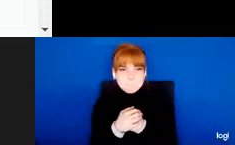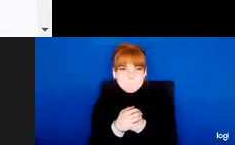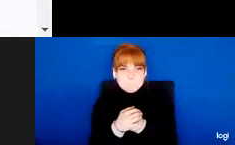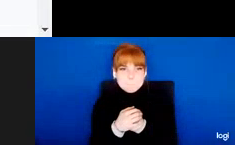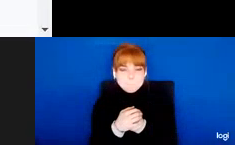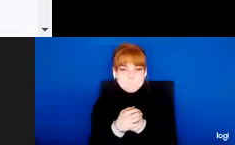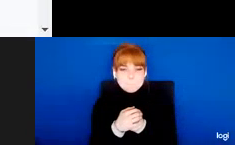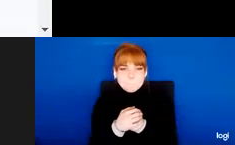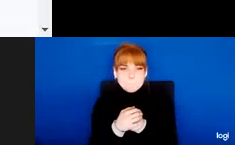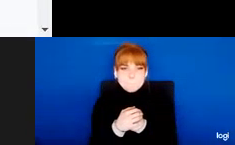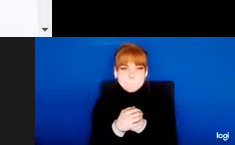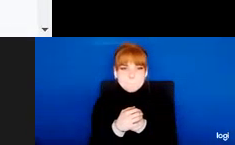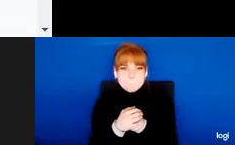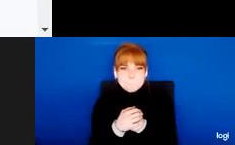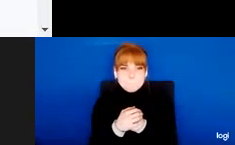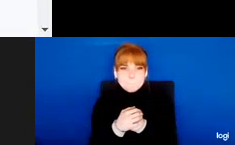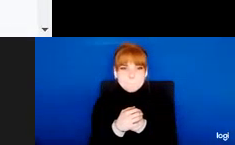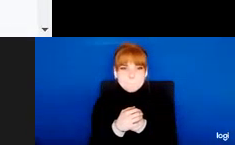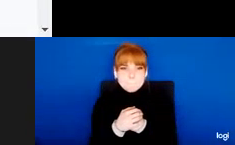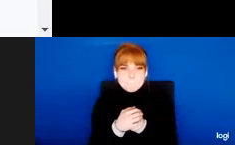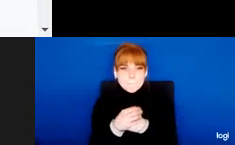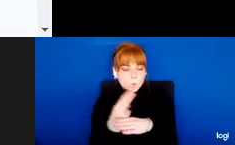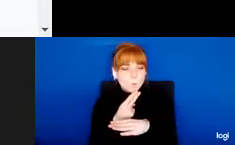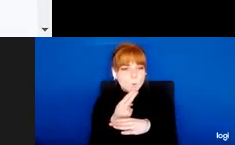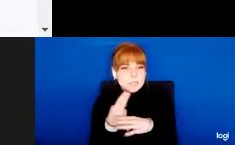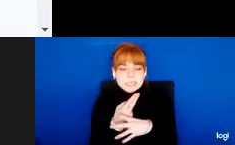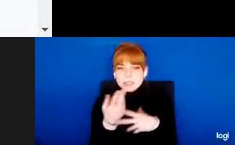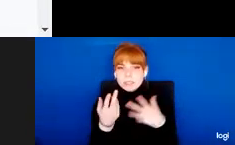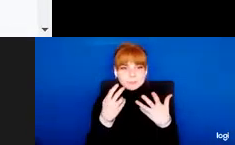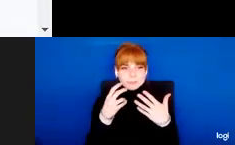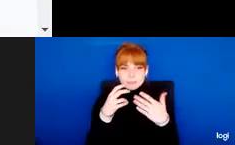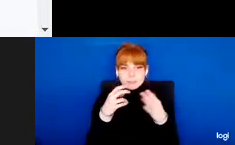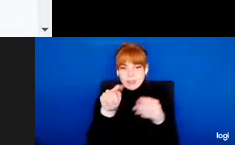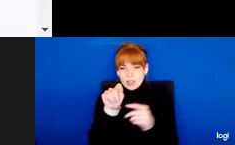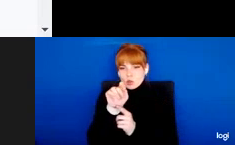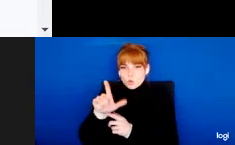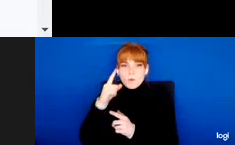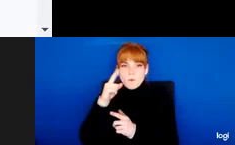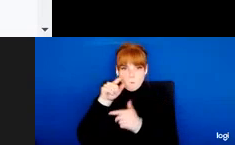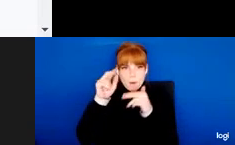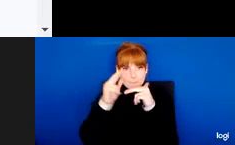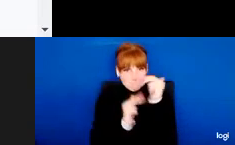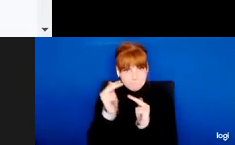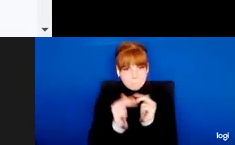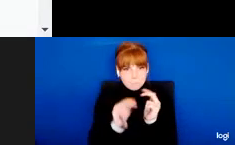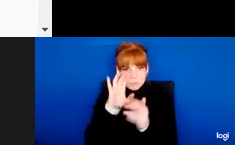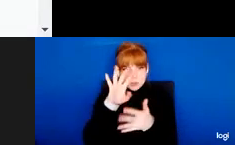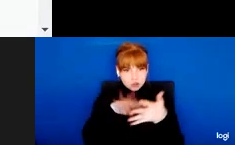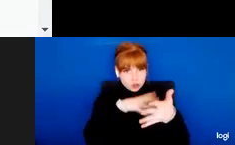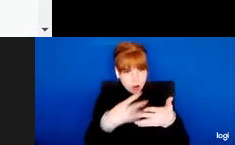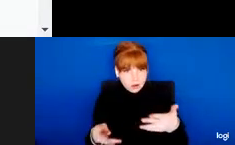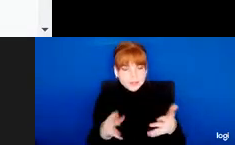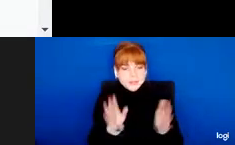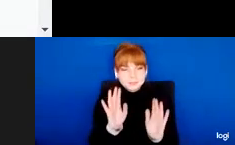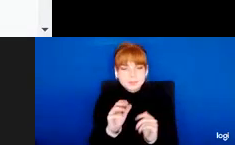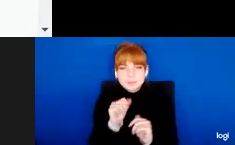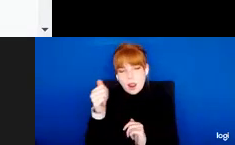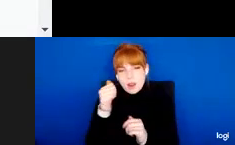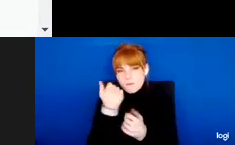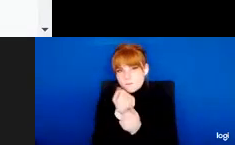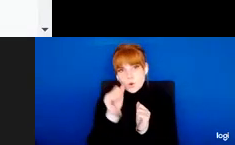This was built using a chart building tool instead of just, you know, being built by hand. But some of the same